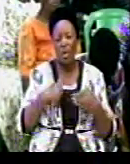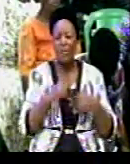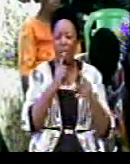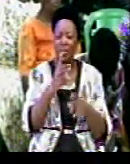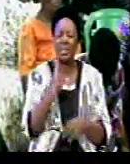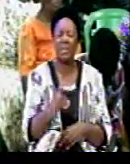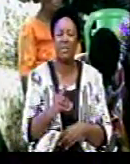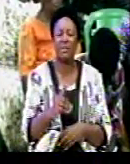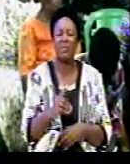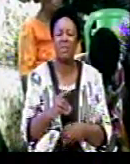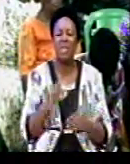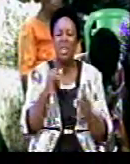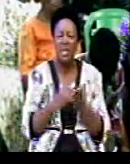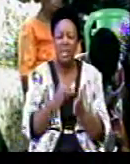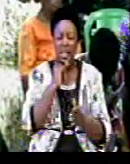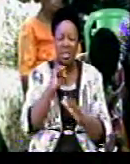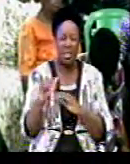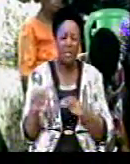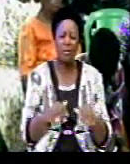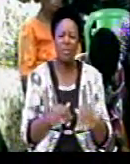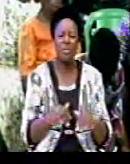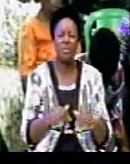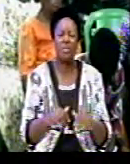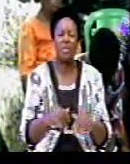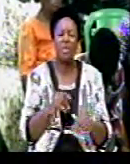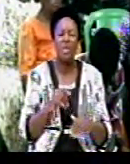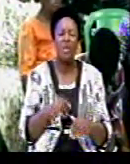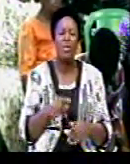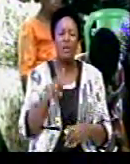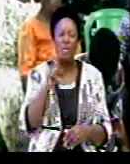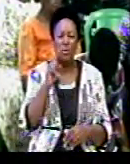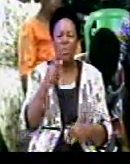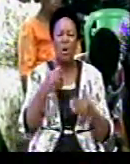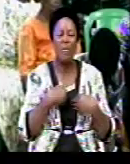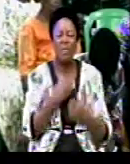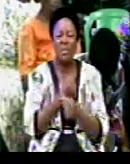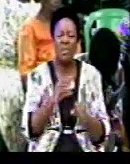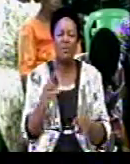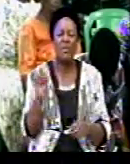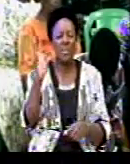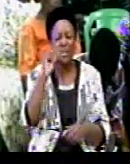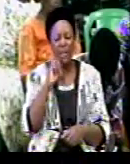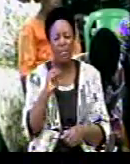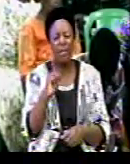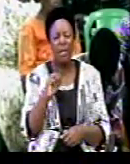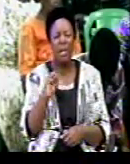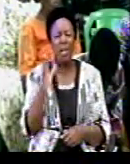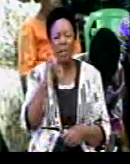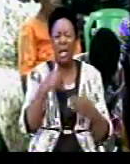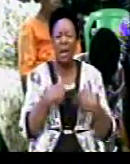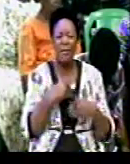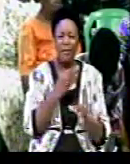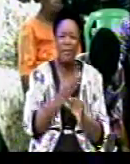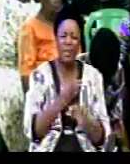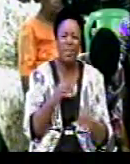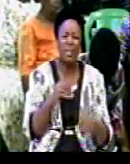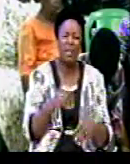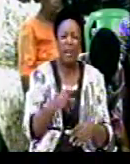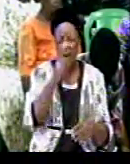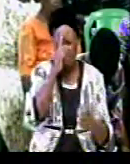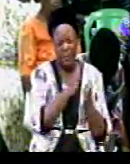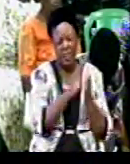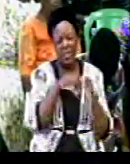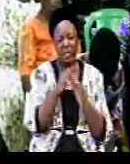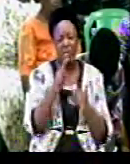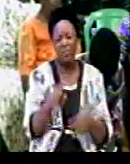you so that we'll keep on helping. The same thing with all our brethren online and all those who are